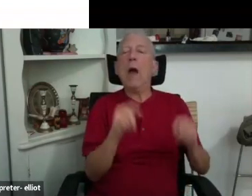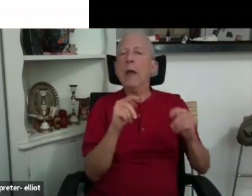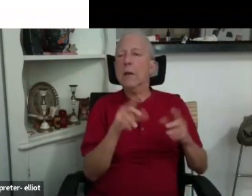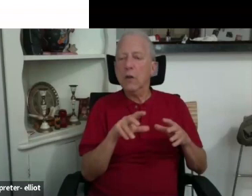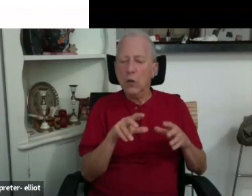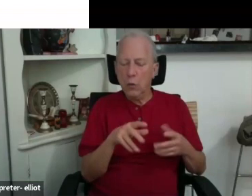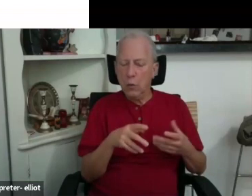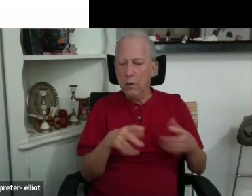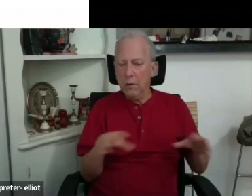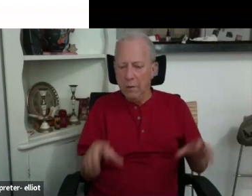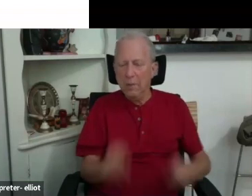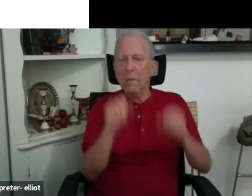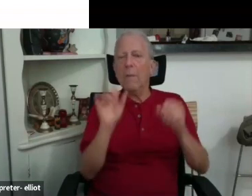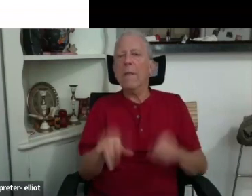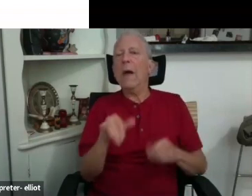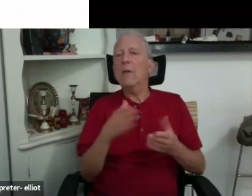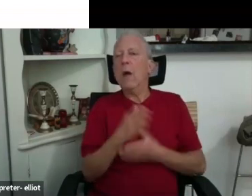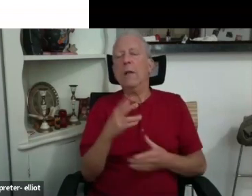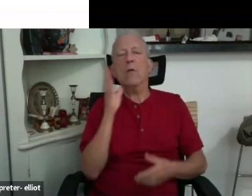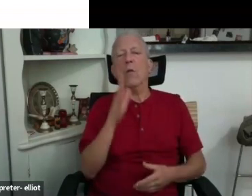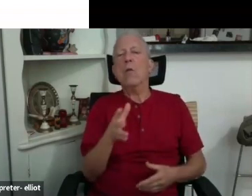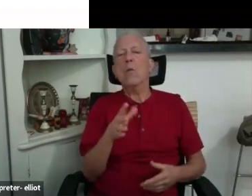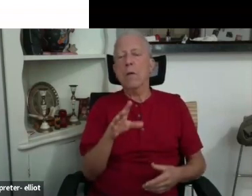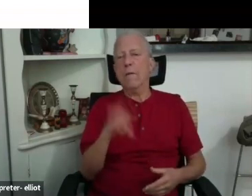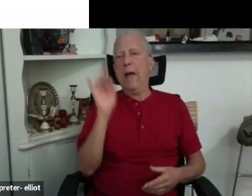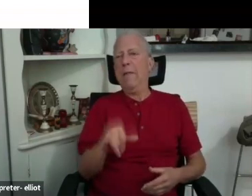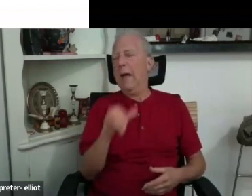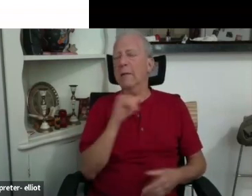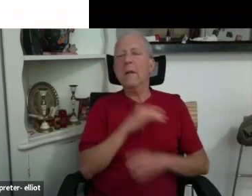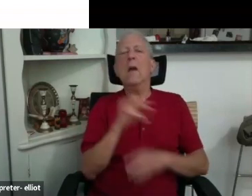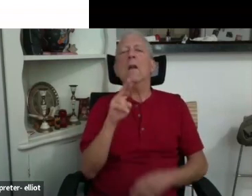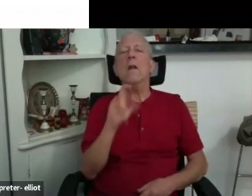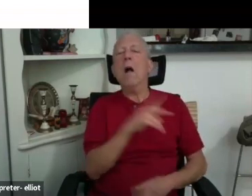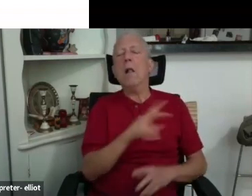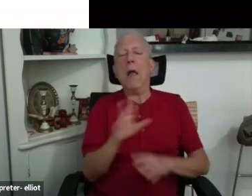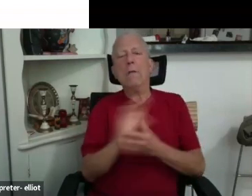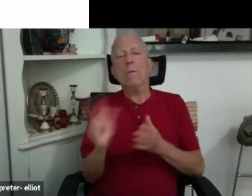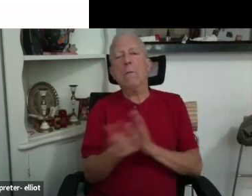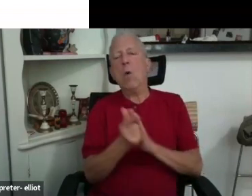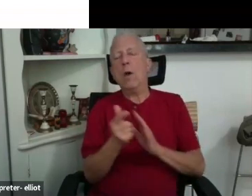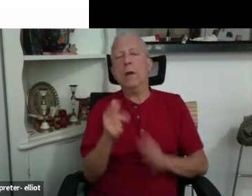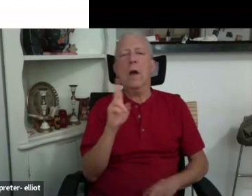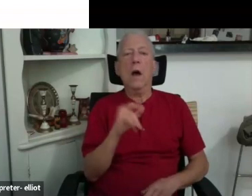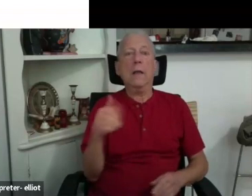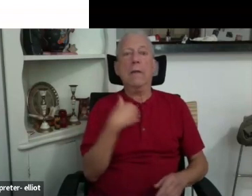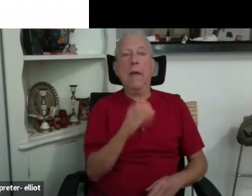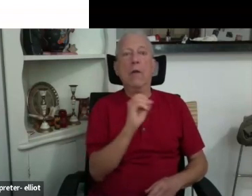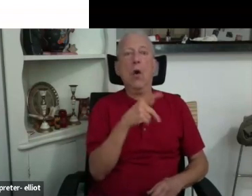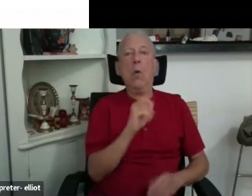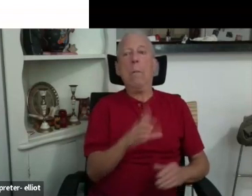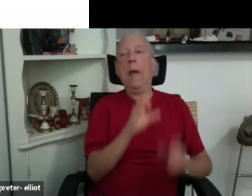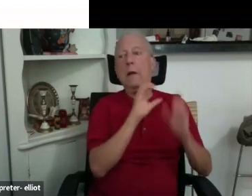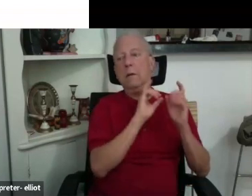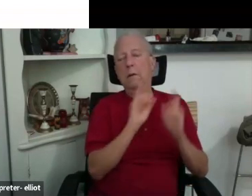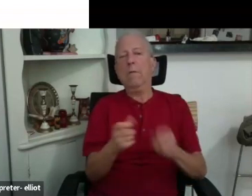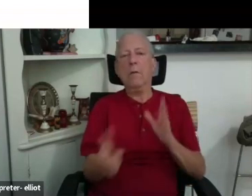rights would find such transfer null and void, unless again they are granted a license from OFAC. So